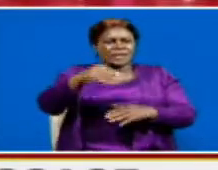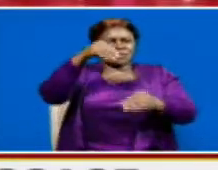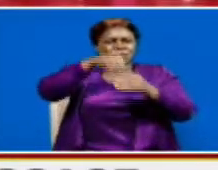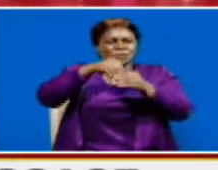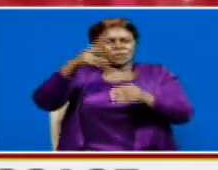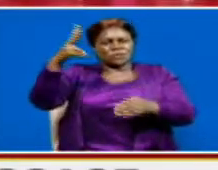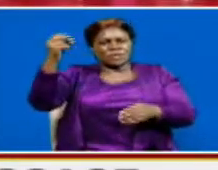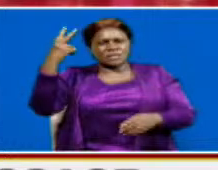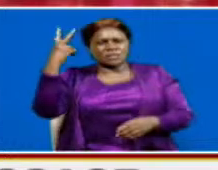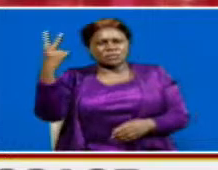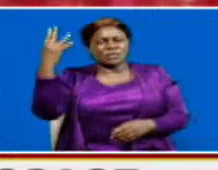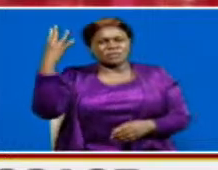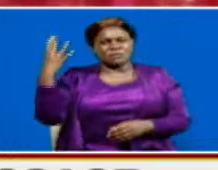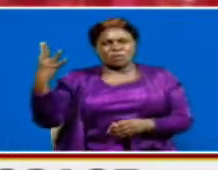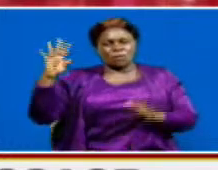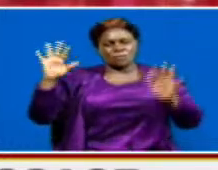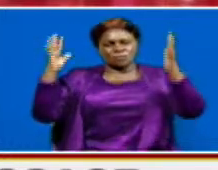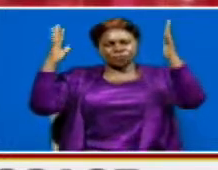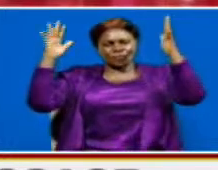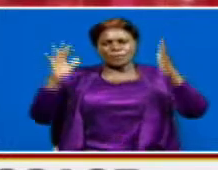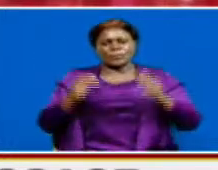in